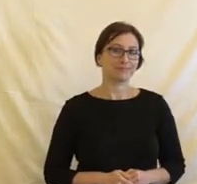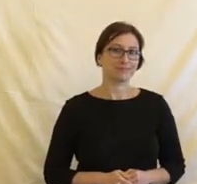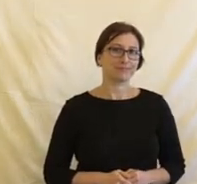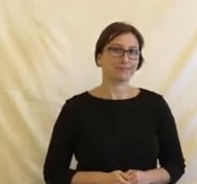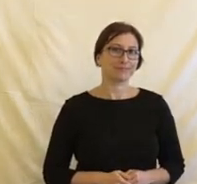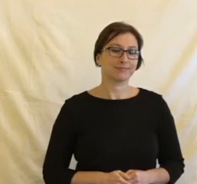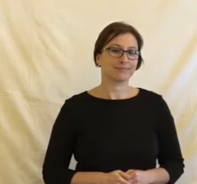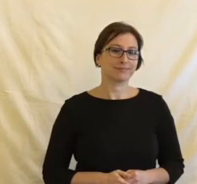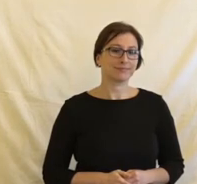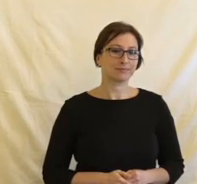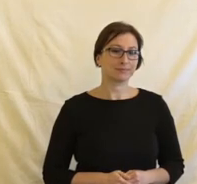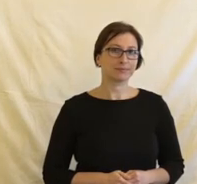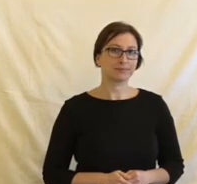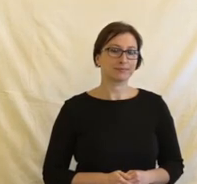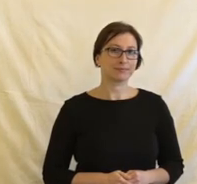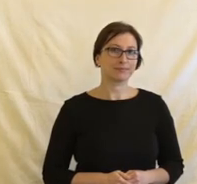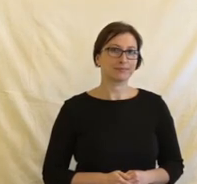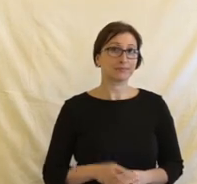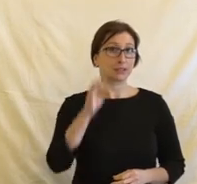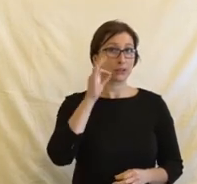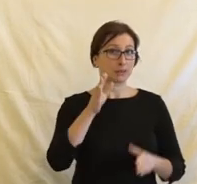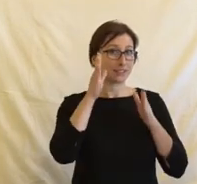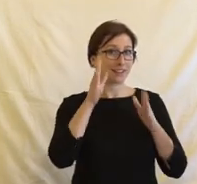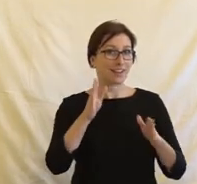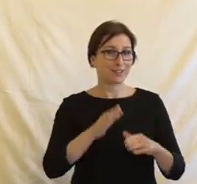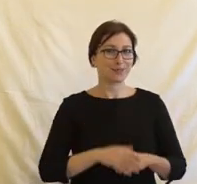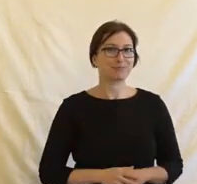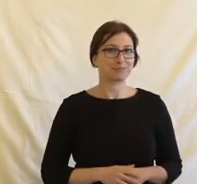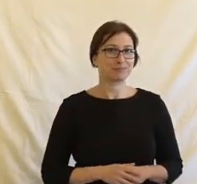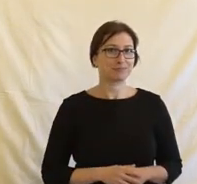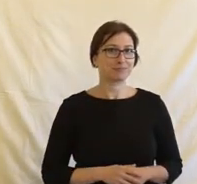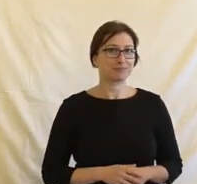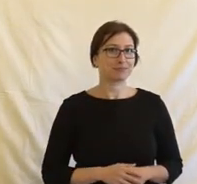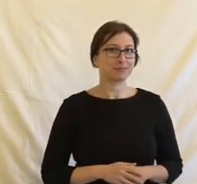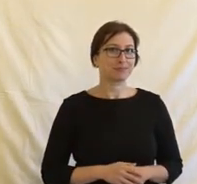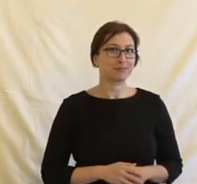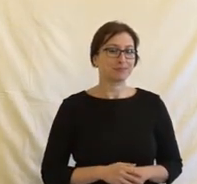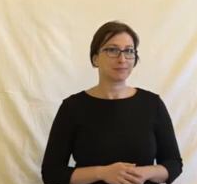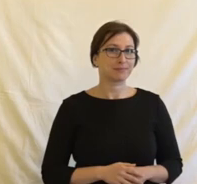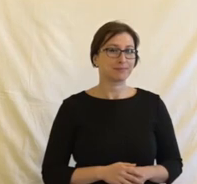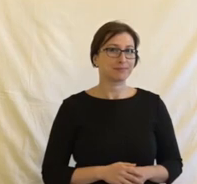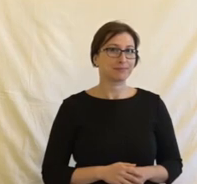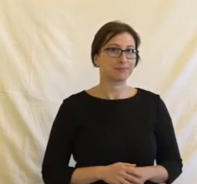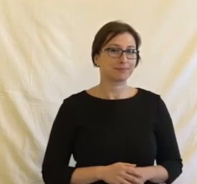So, dobro rano. I'm sorry if that's about as much Czech I can do.